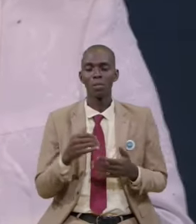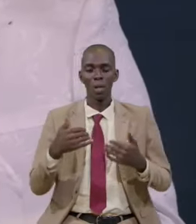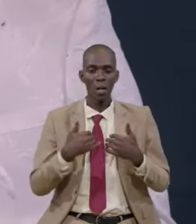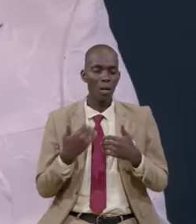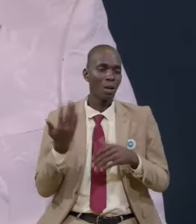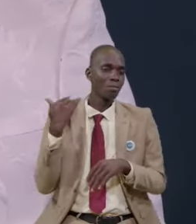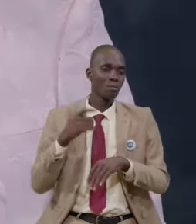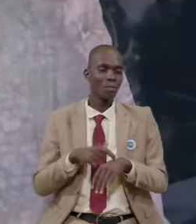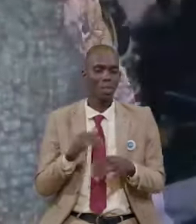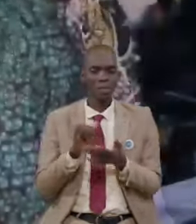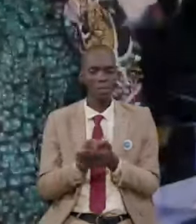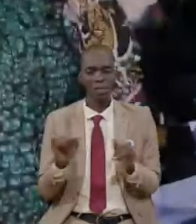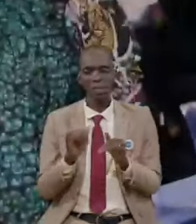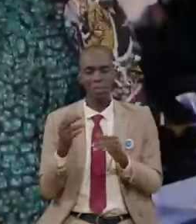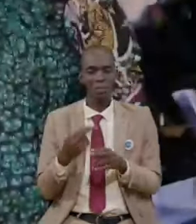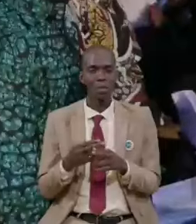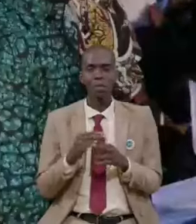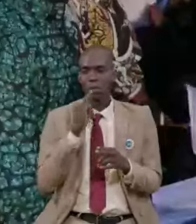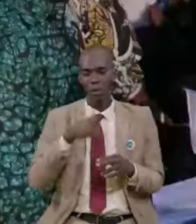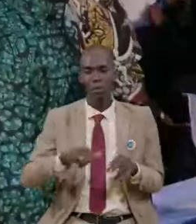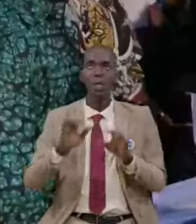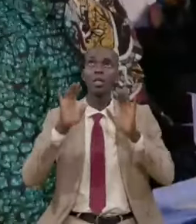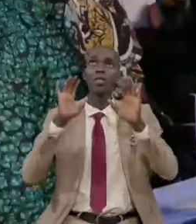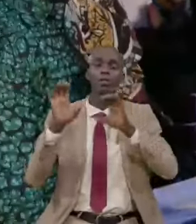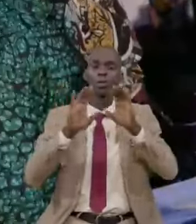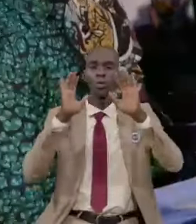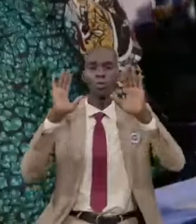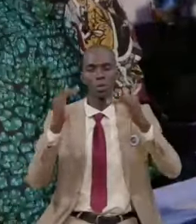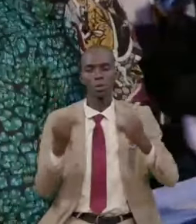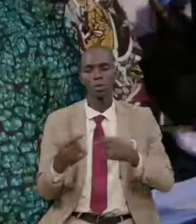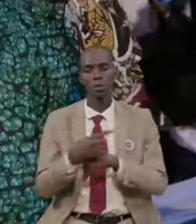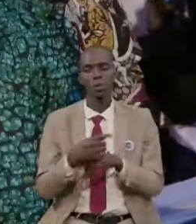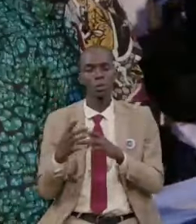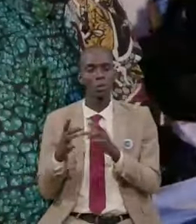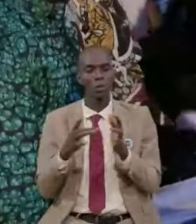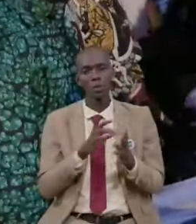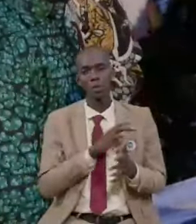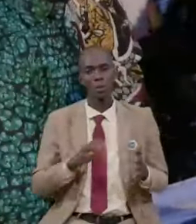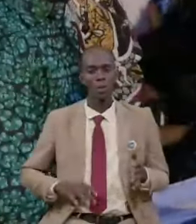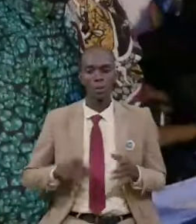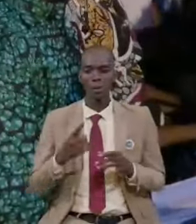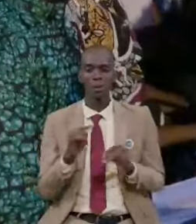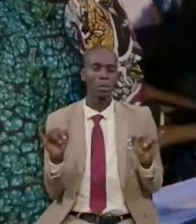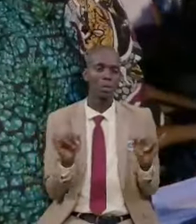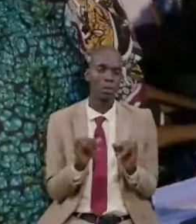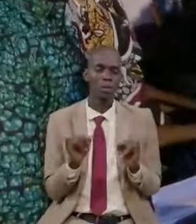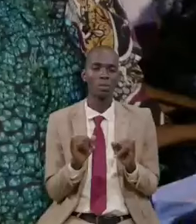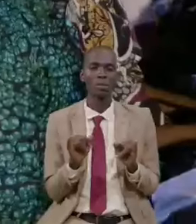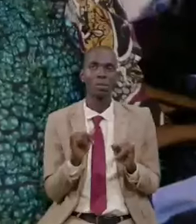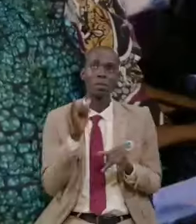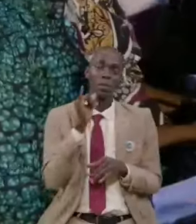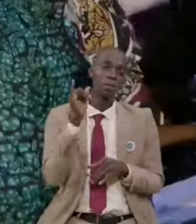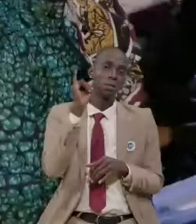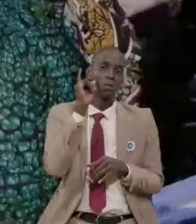wonders today. Jesus Christ, the same yesterday, today,